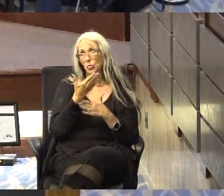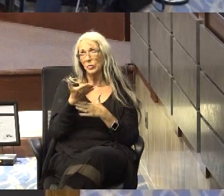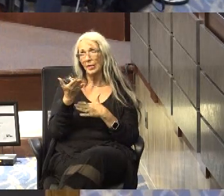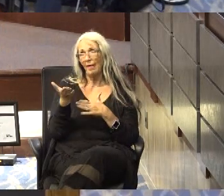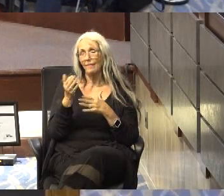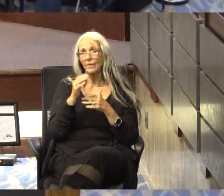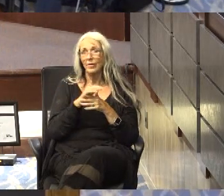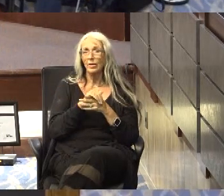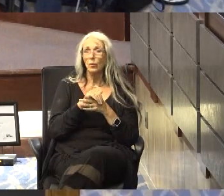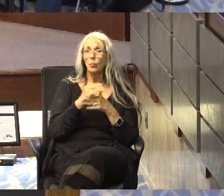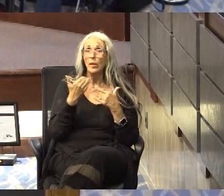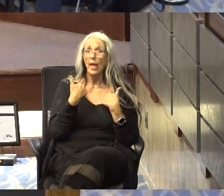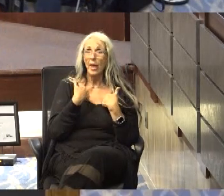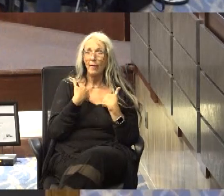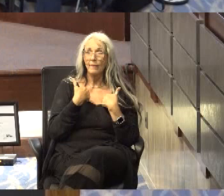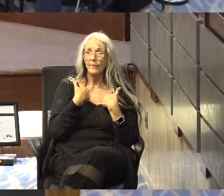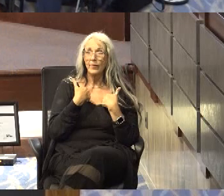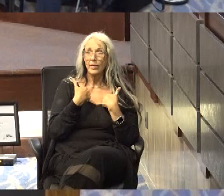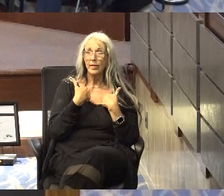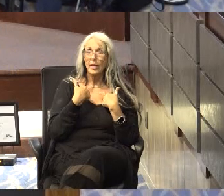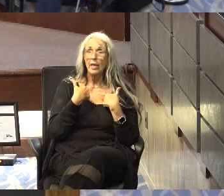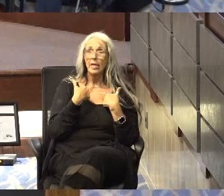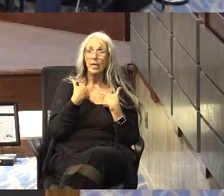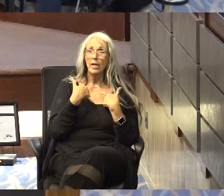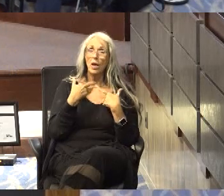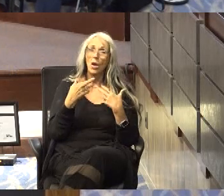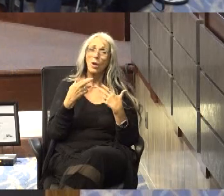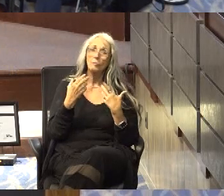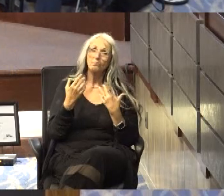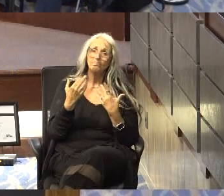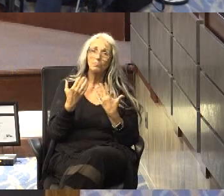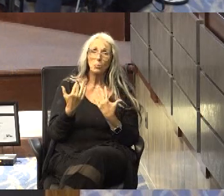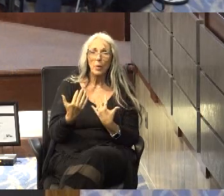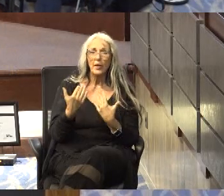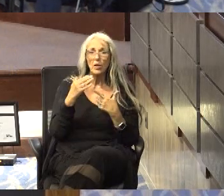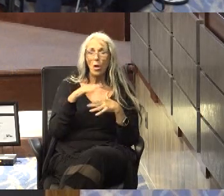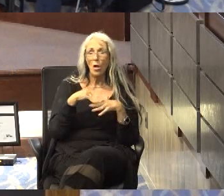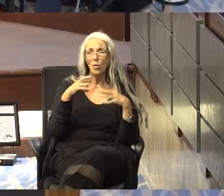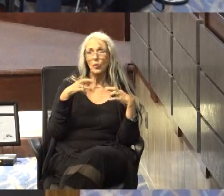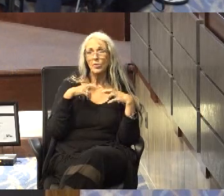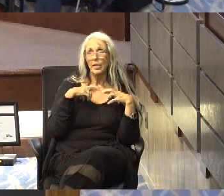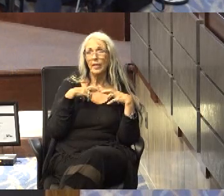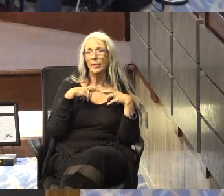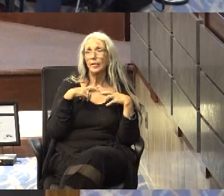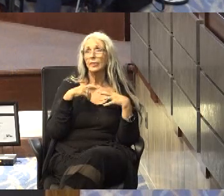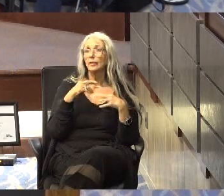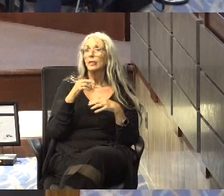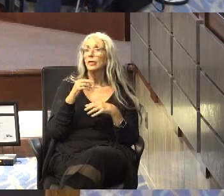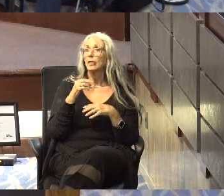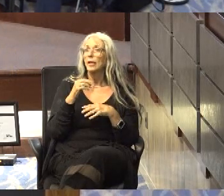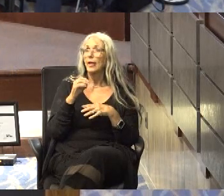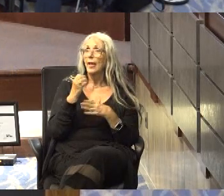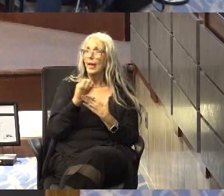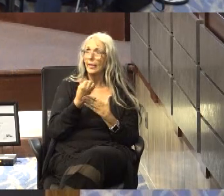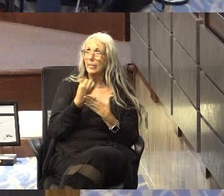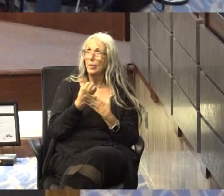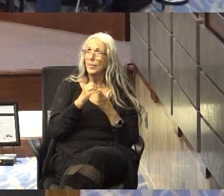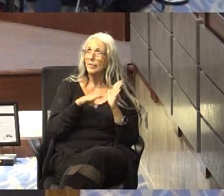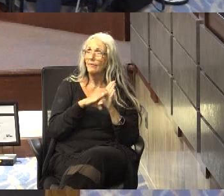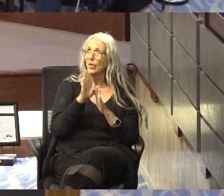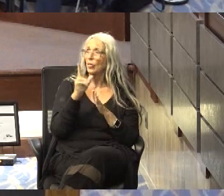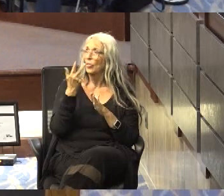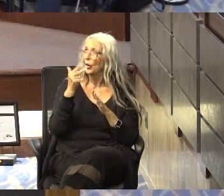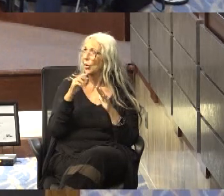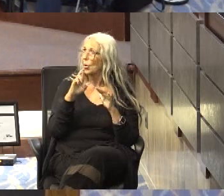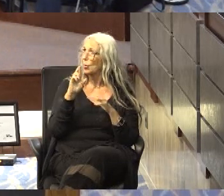that's, we've got a impending retirement of Kent George, our Economic Development Director, who's sitting in the third